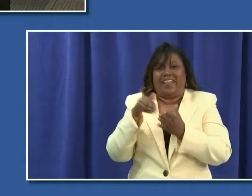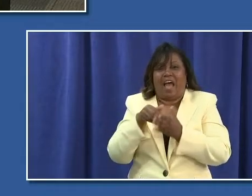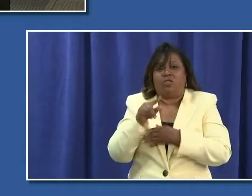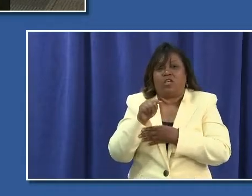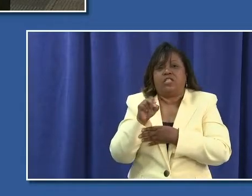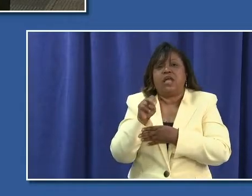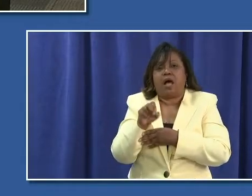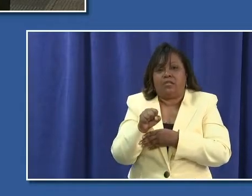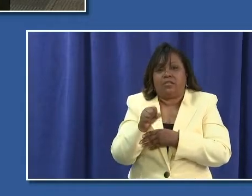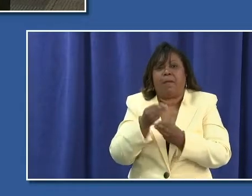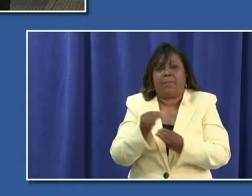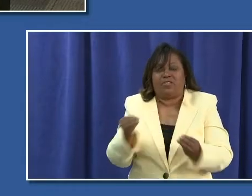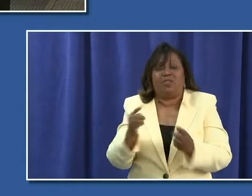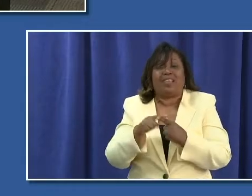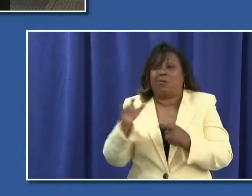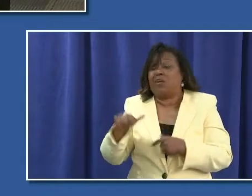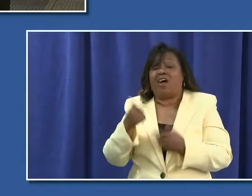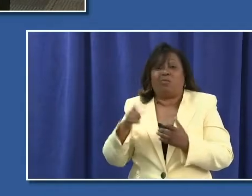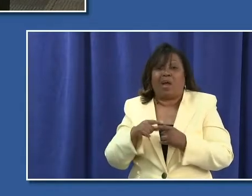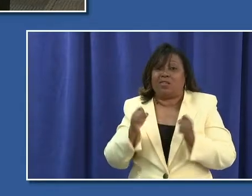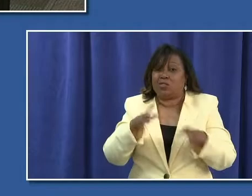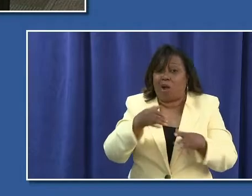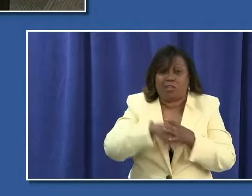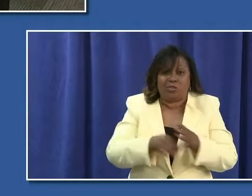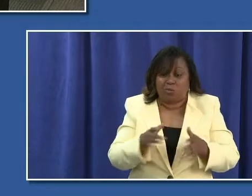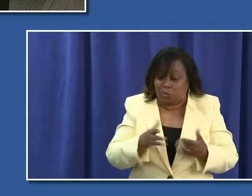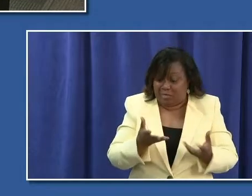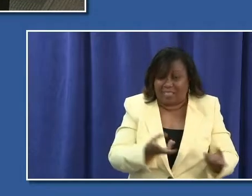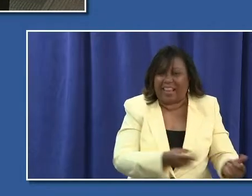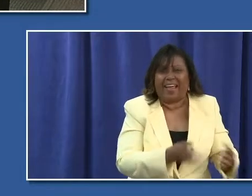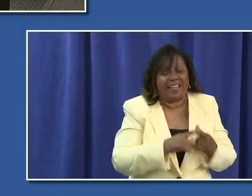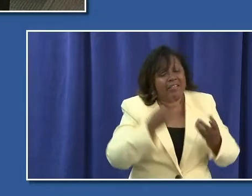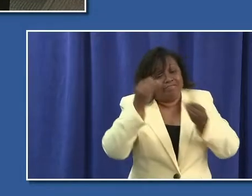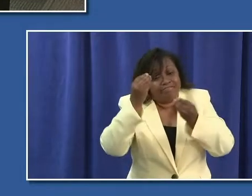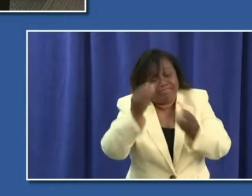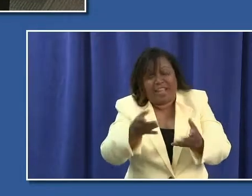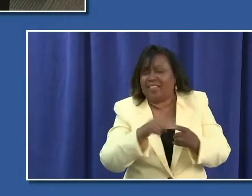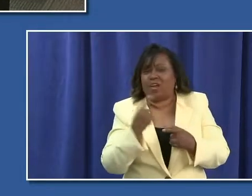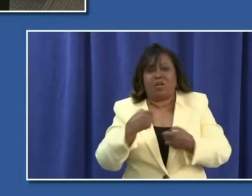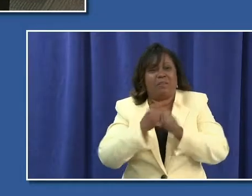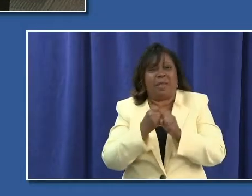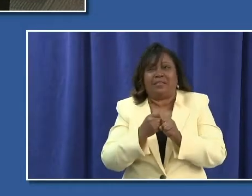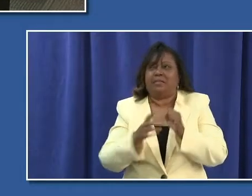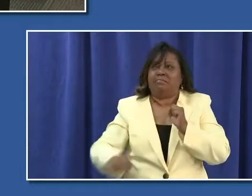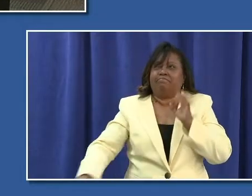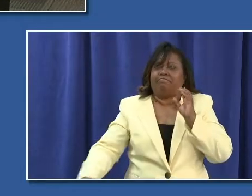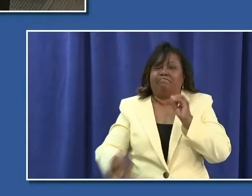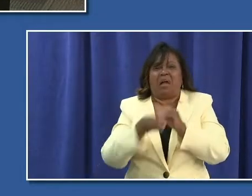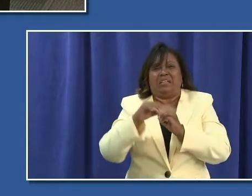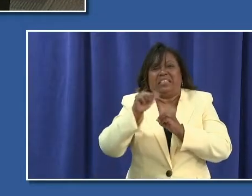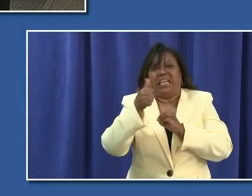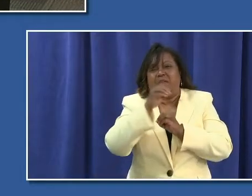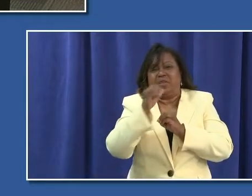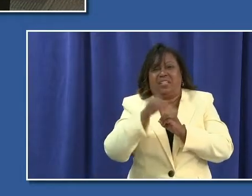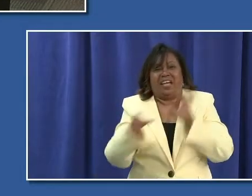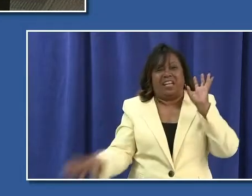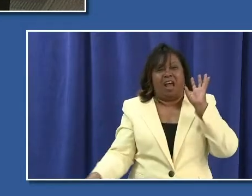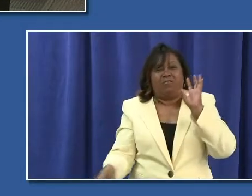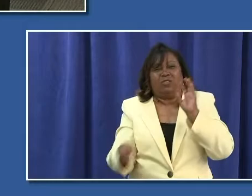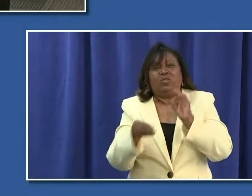of materials that would have otherwise gone into the landfill. That said, that only makes up about 10% of our